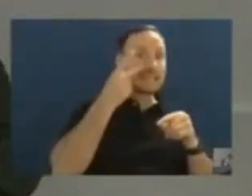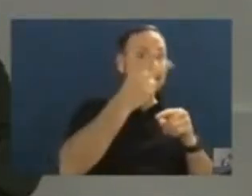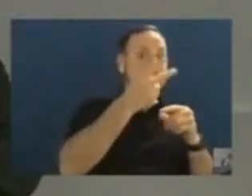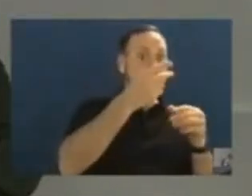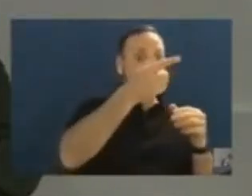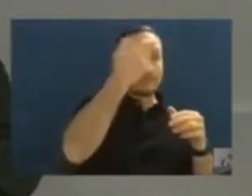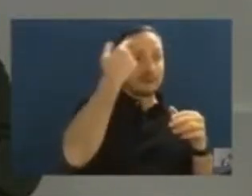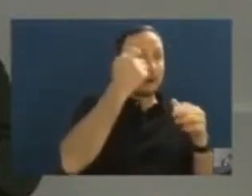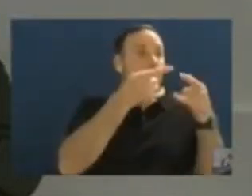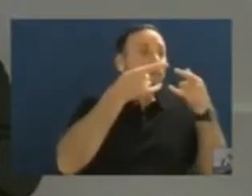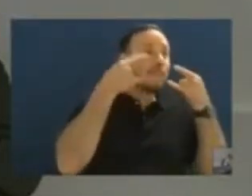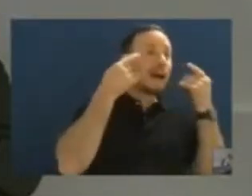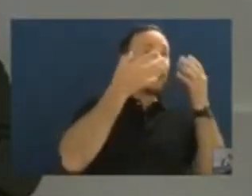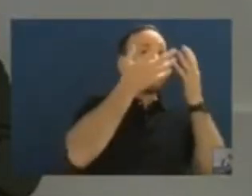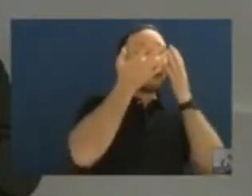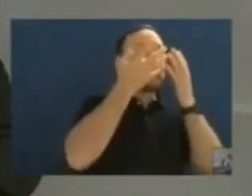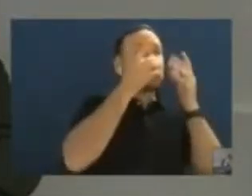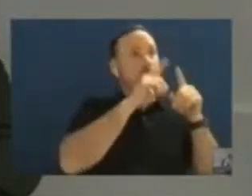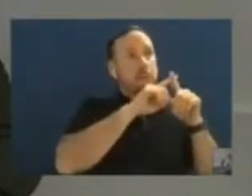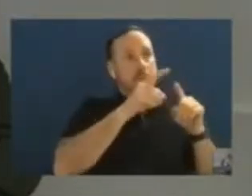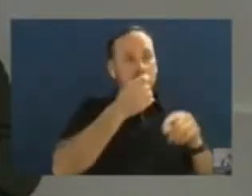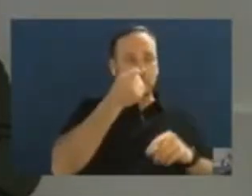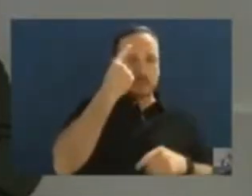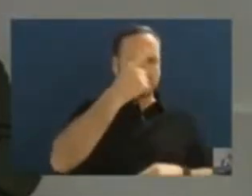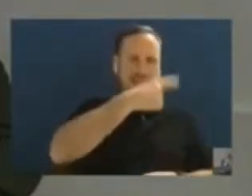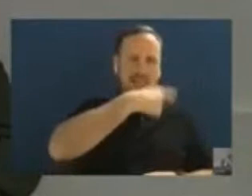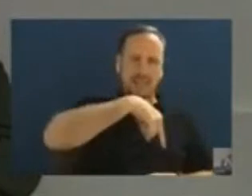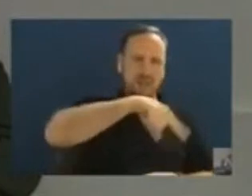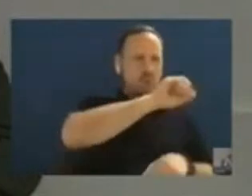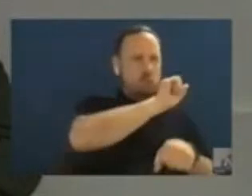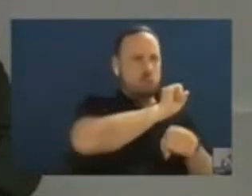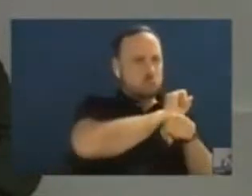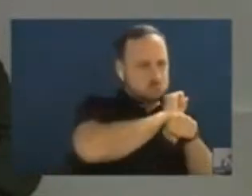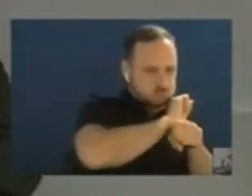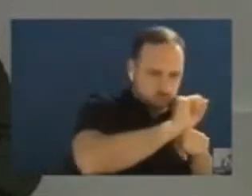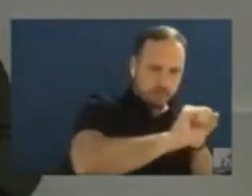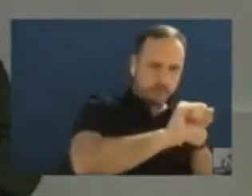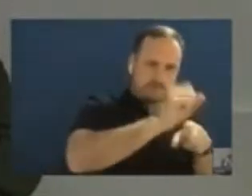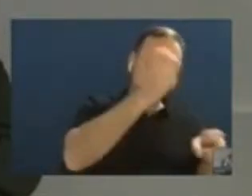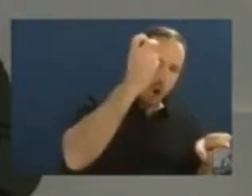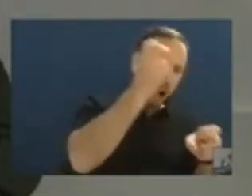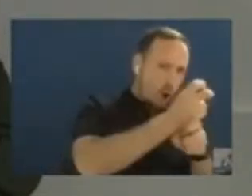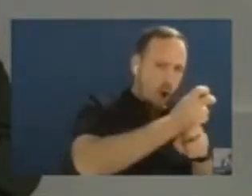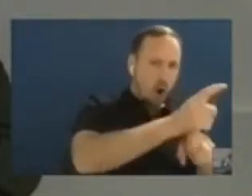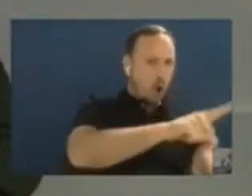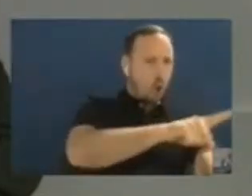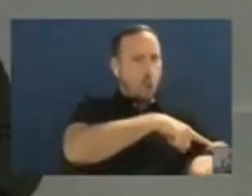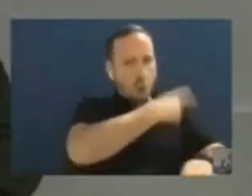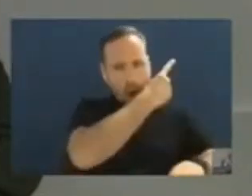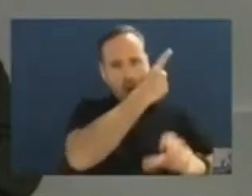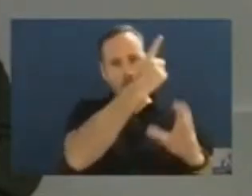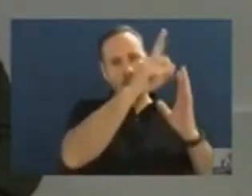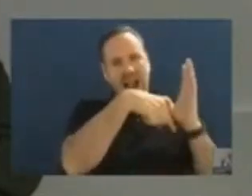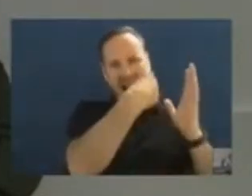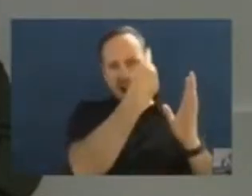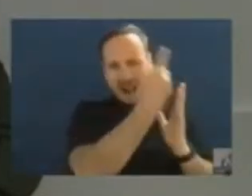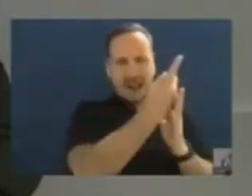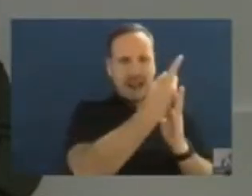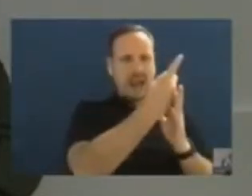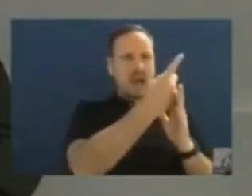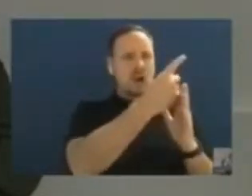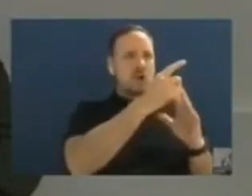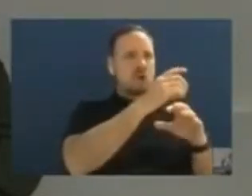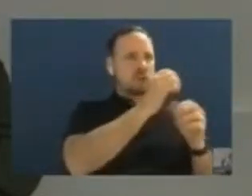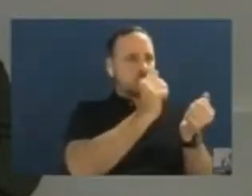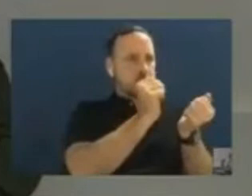tireless and just completely dedicated to super long hours with constantly changing